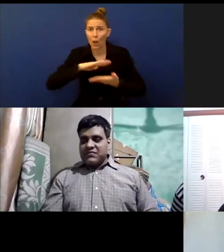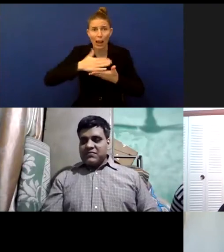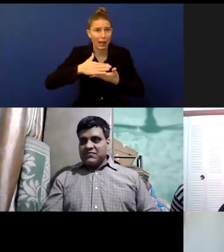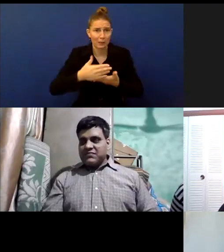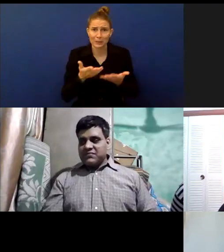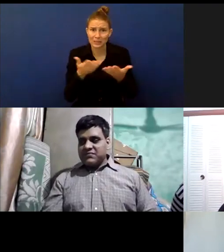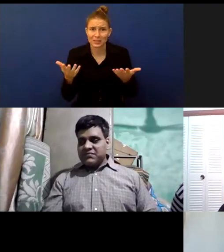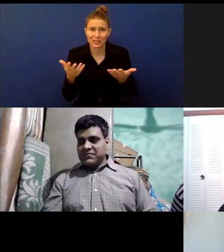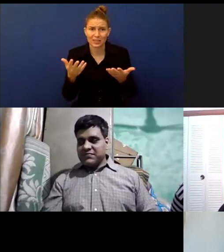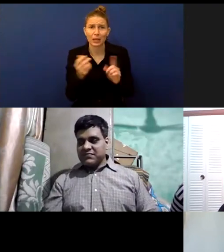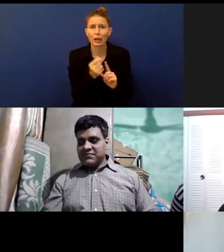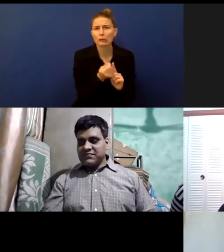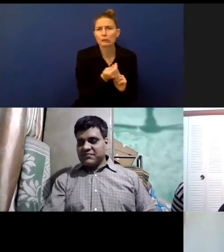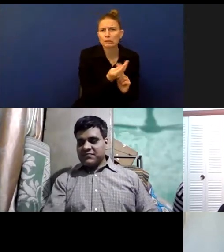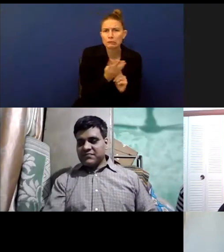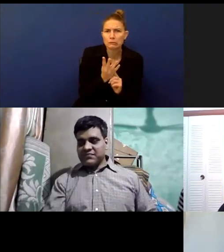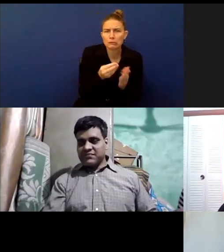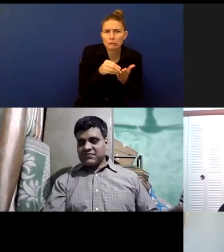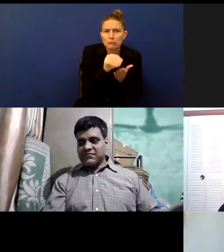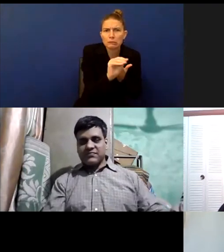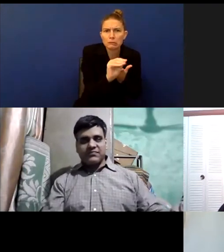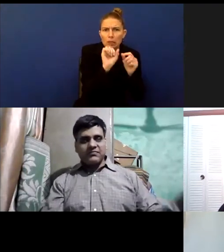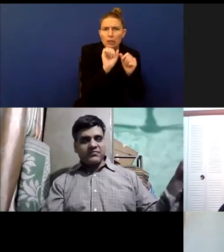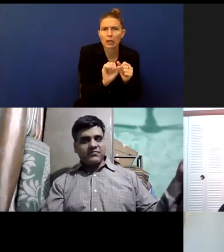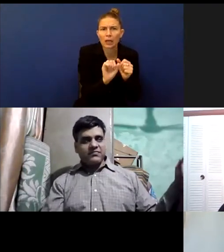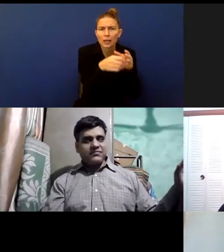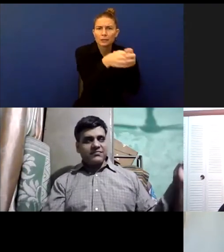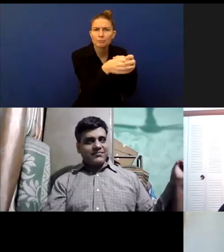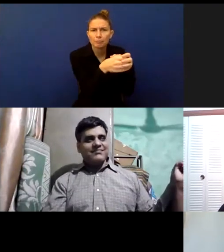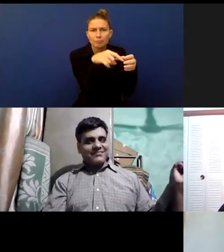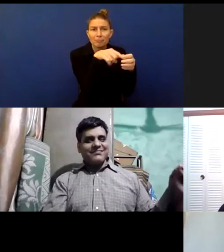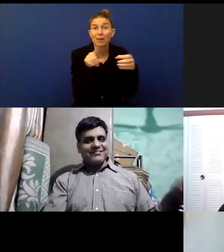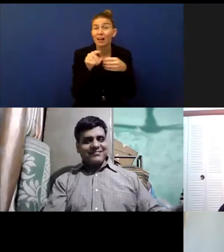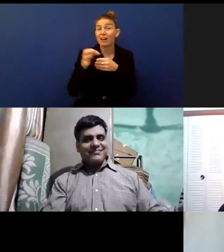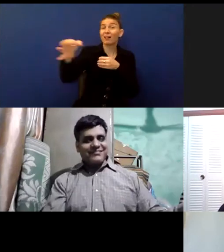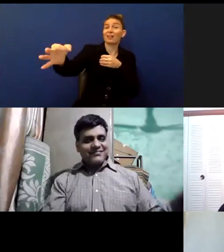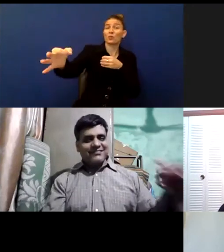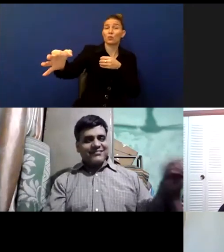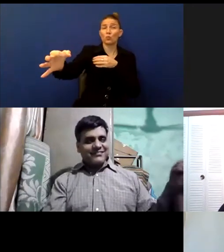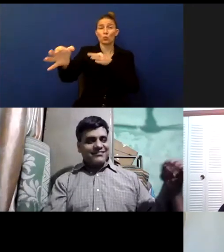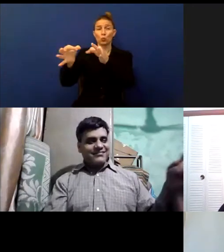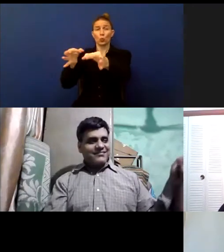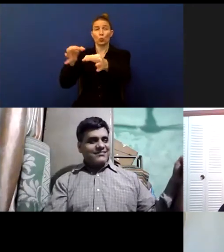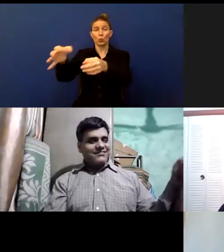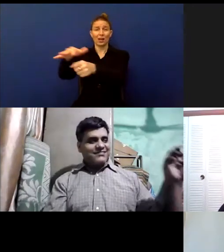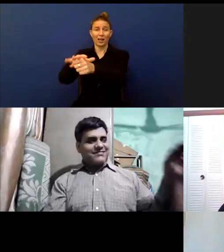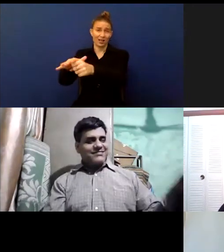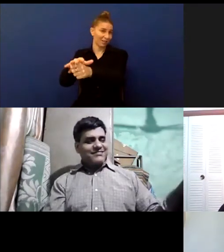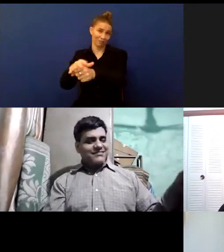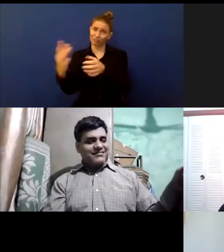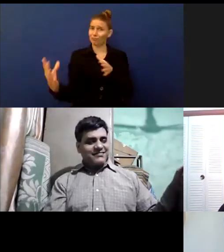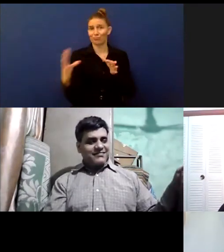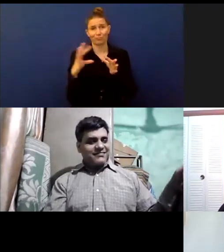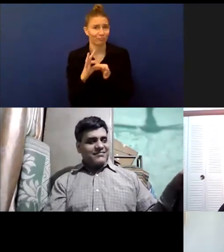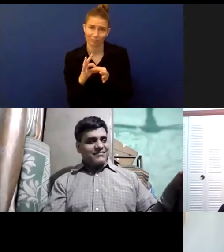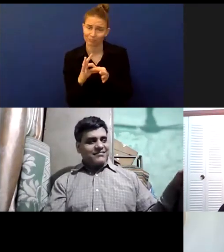them, they are in urban areas. And those ones who are in rural areas where the pandemic